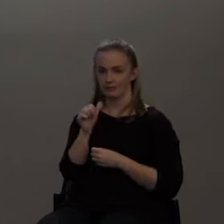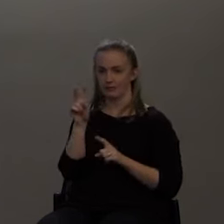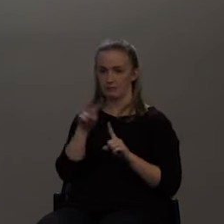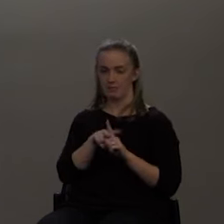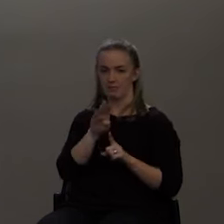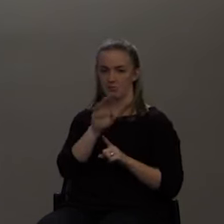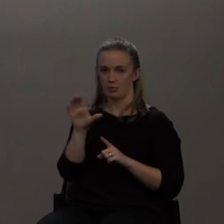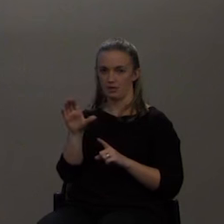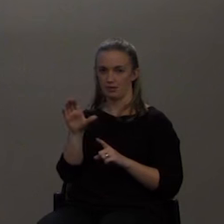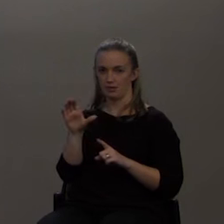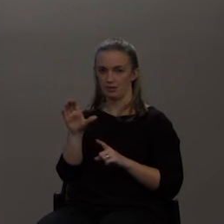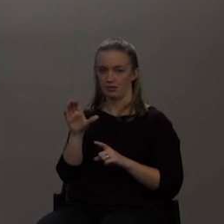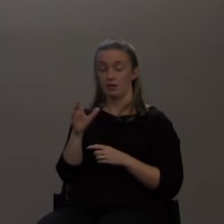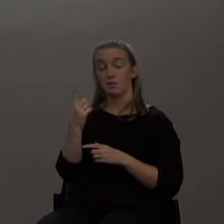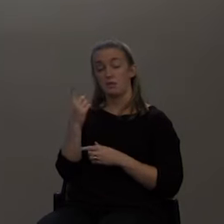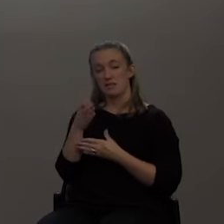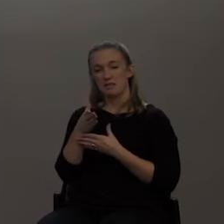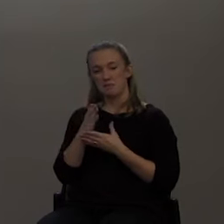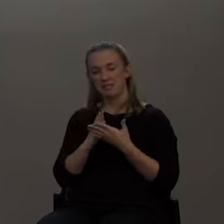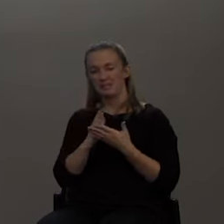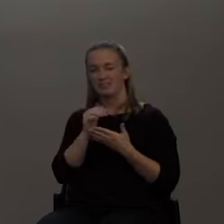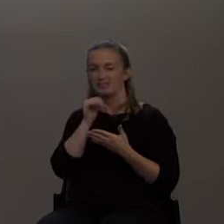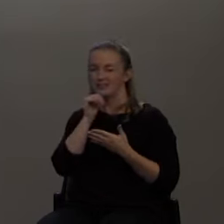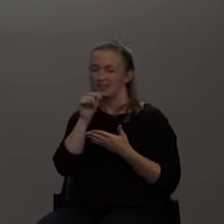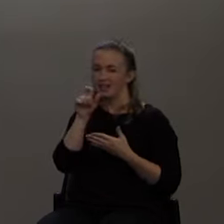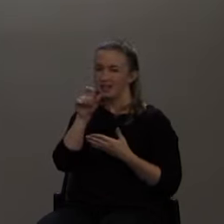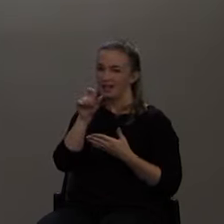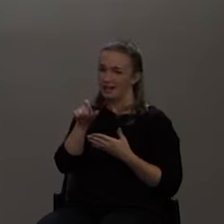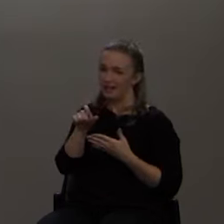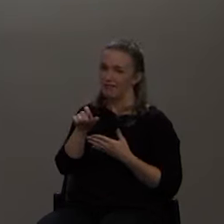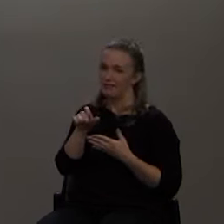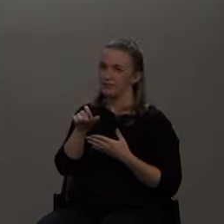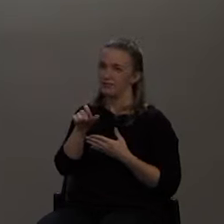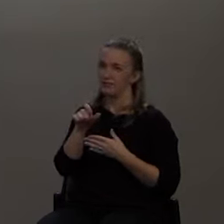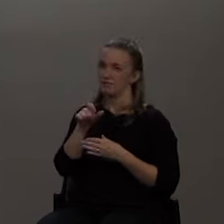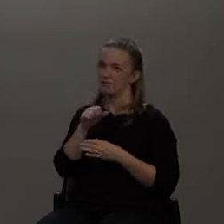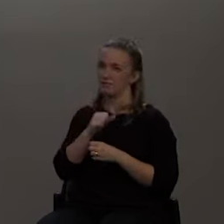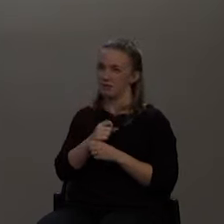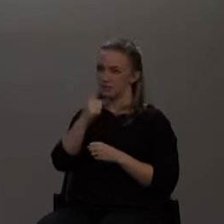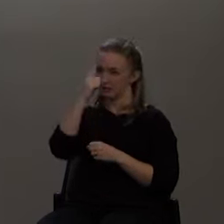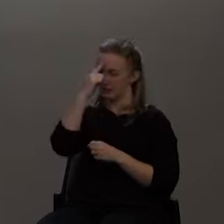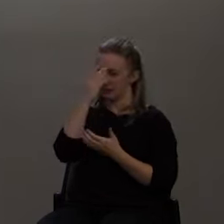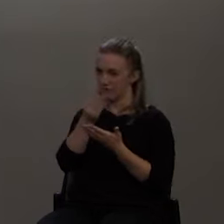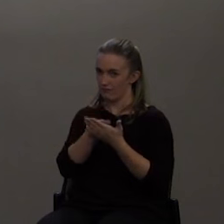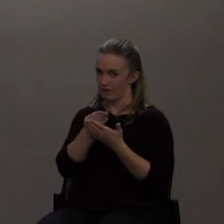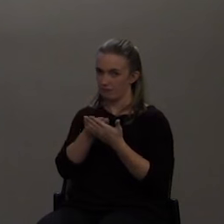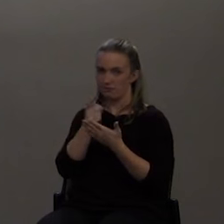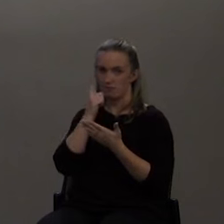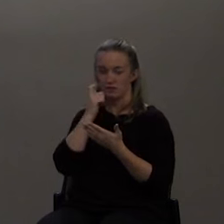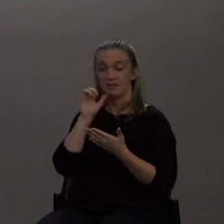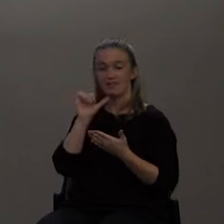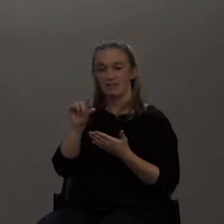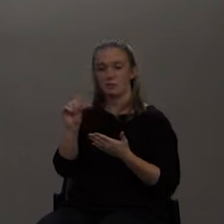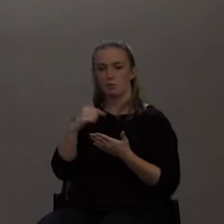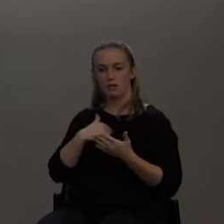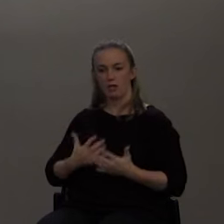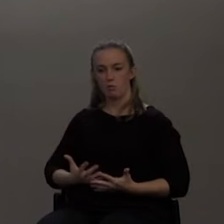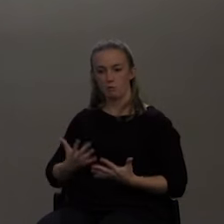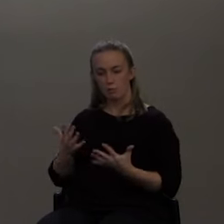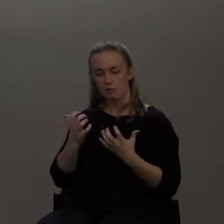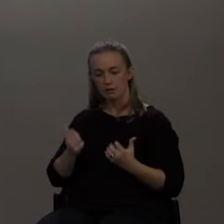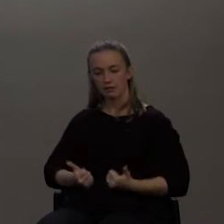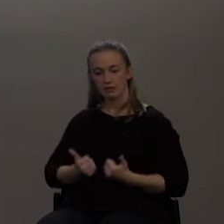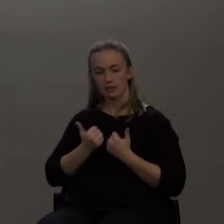space. There's a piece of it that it doesn't necessarily have to make financial sense because it's where I want to live, or it's where I want to have my office